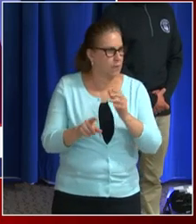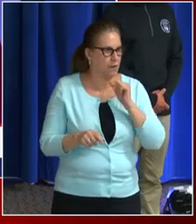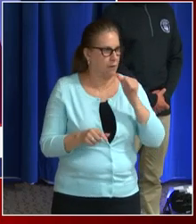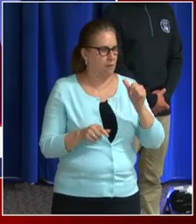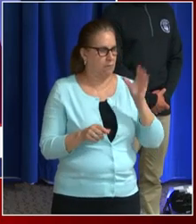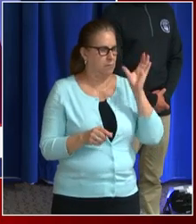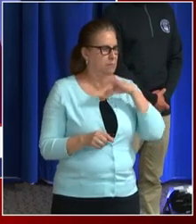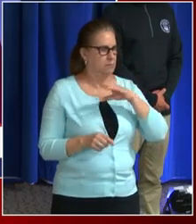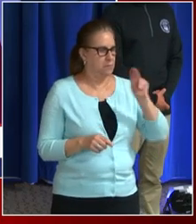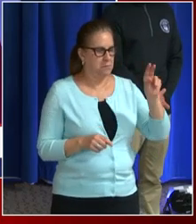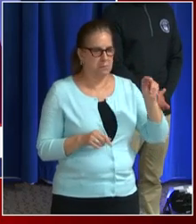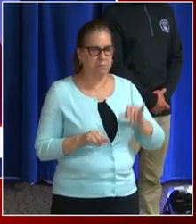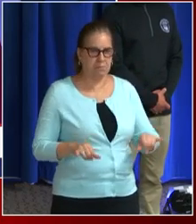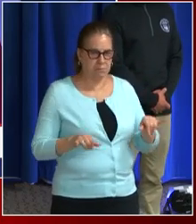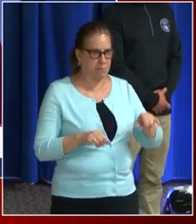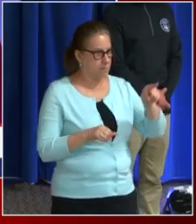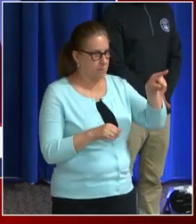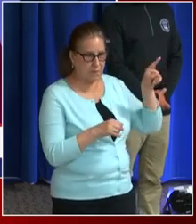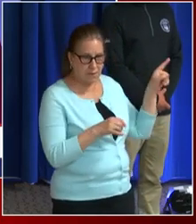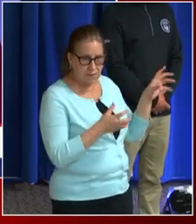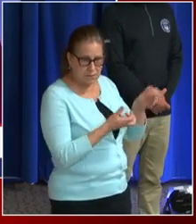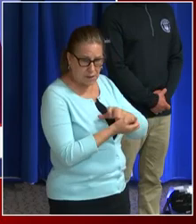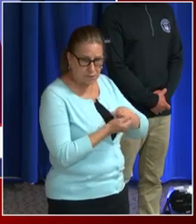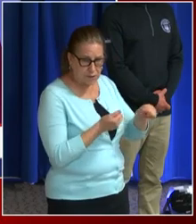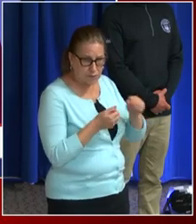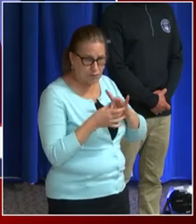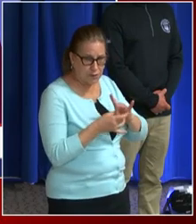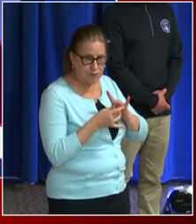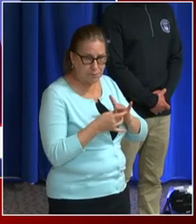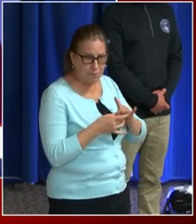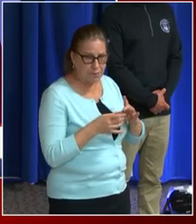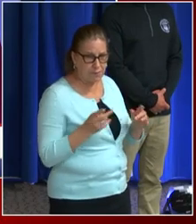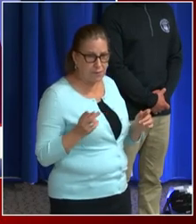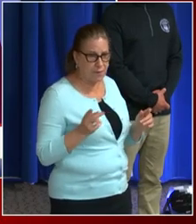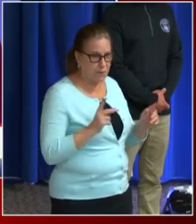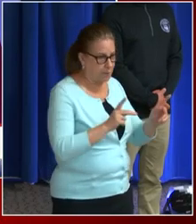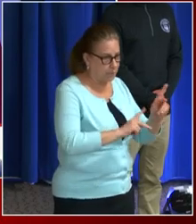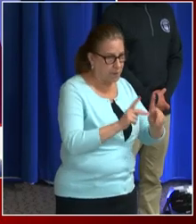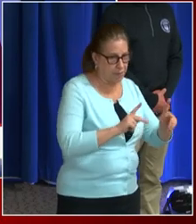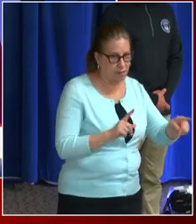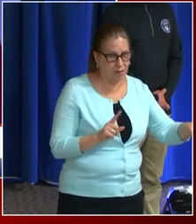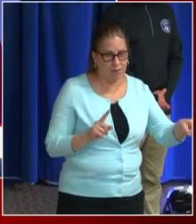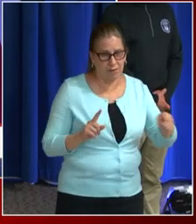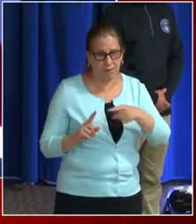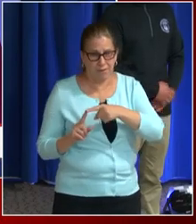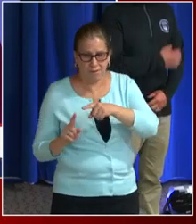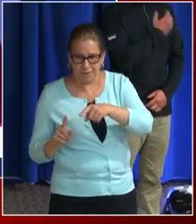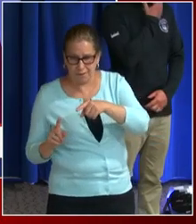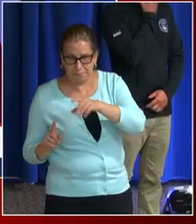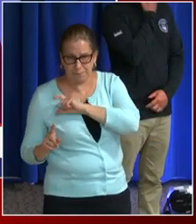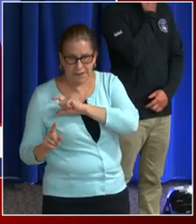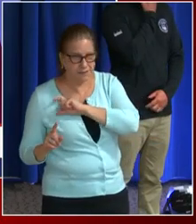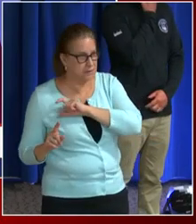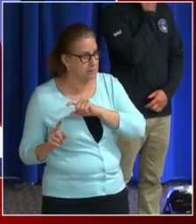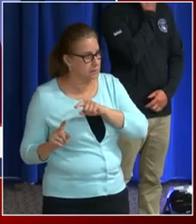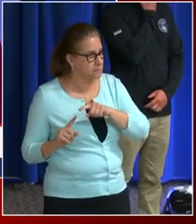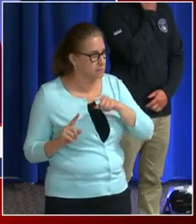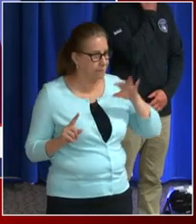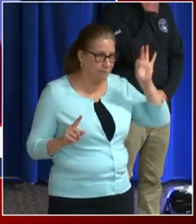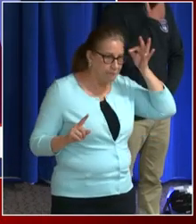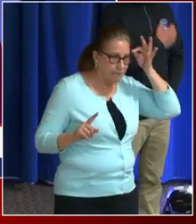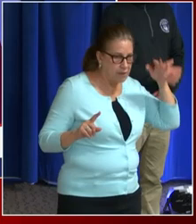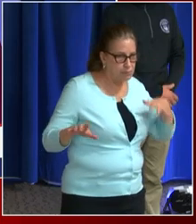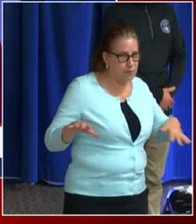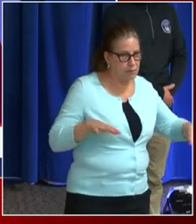the relationship now that people on the streets have with police, that it changes the optics, that it What's that? Just the fact that the use